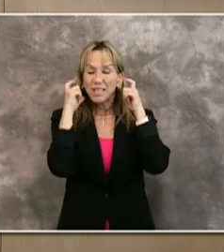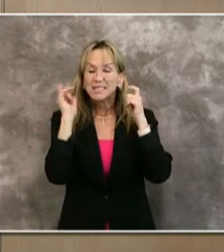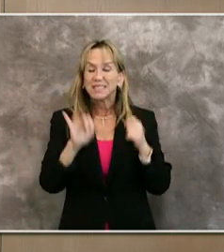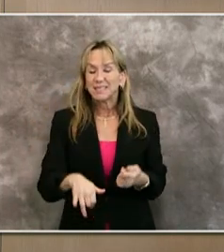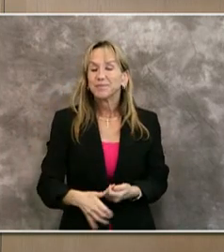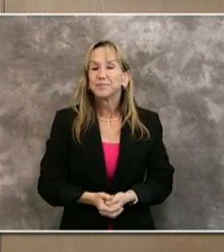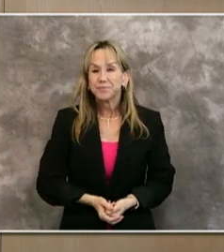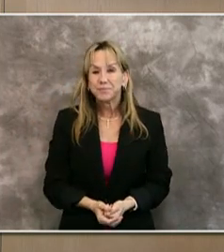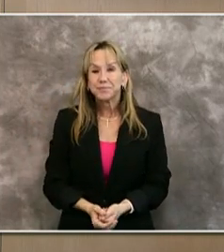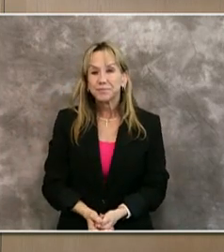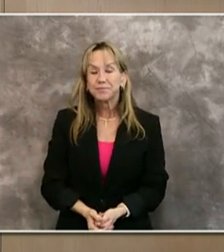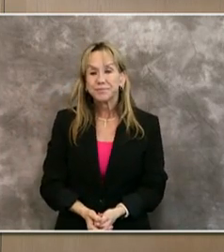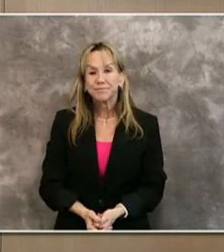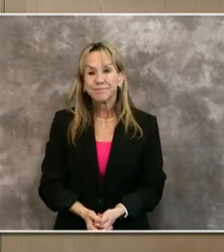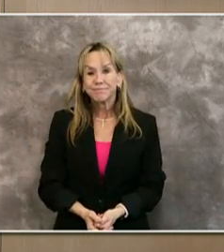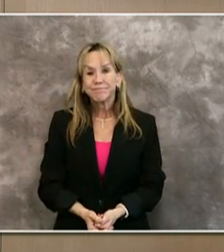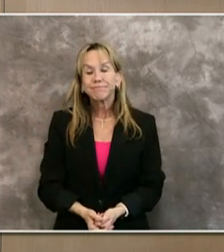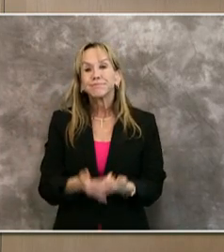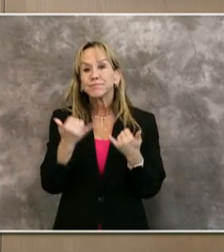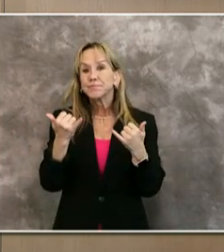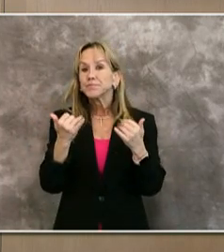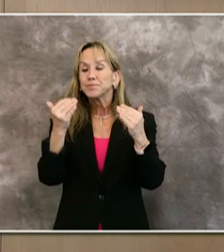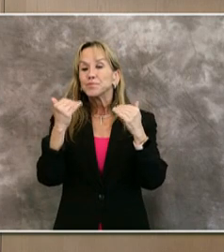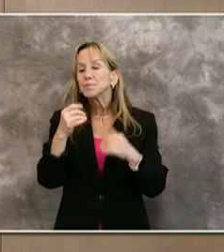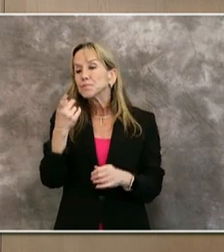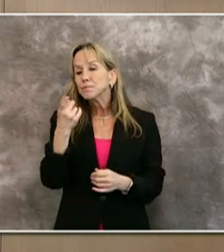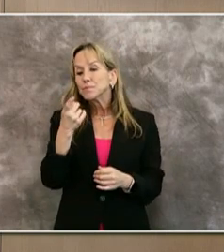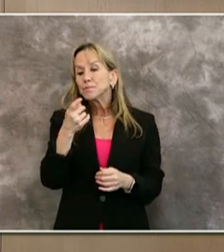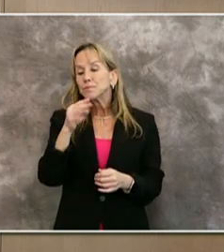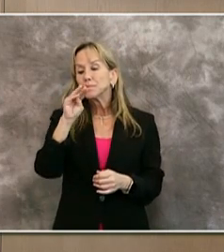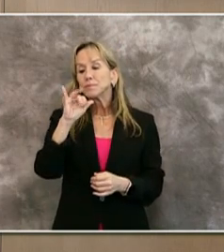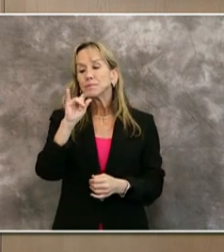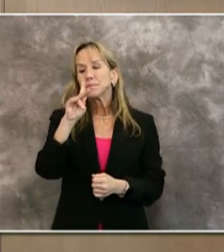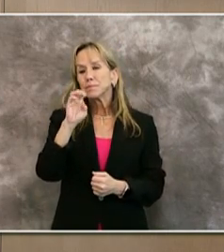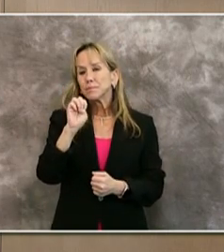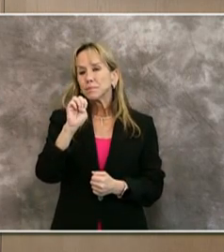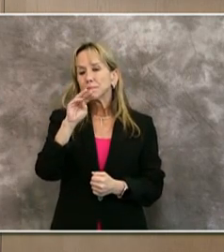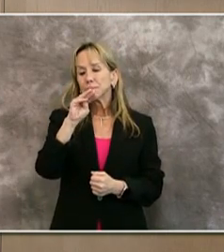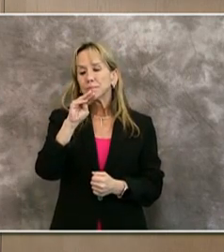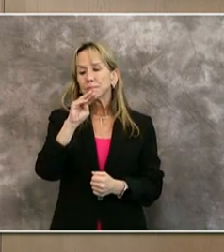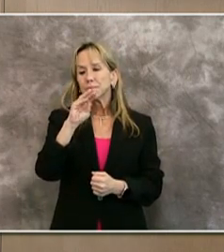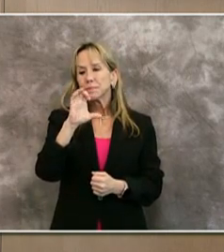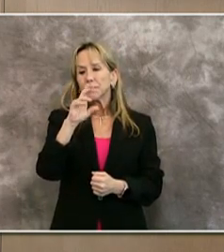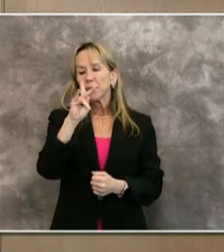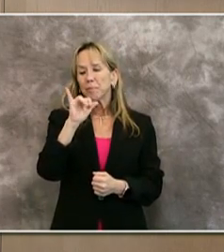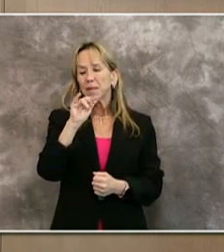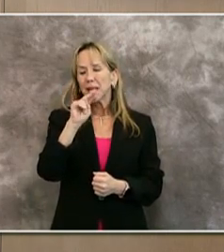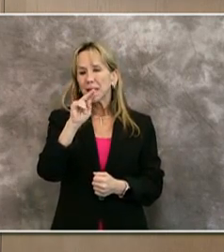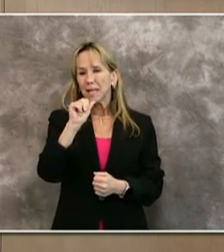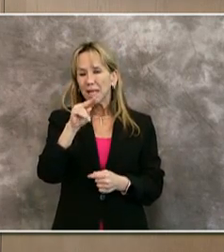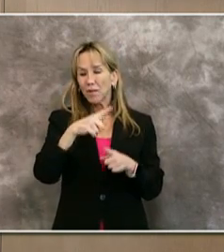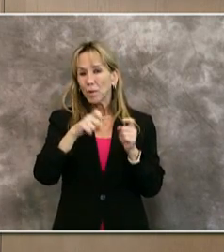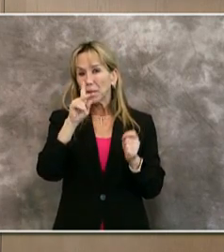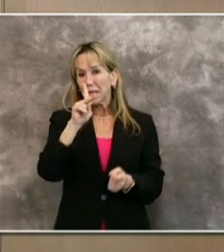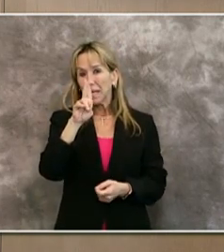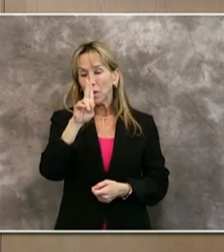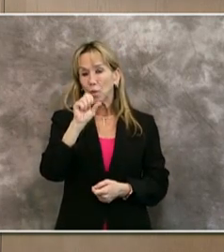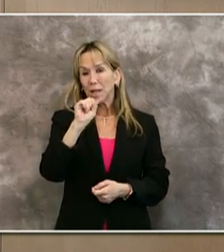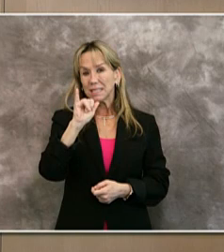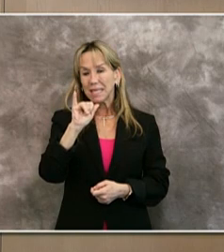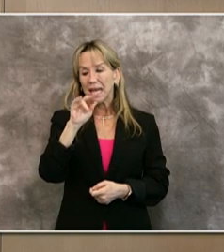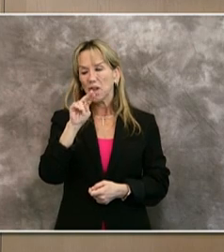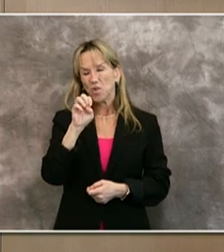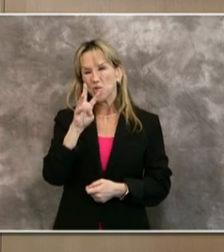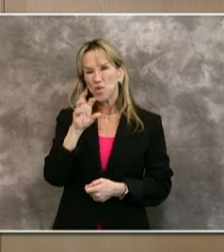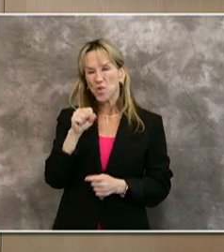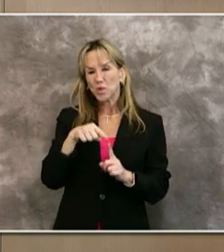covering. Okay, and I have a question, Dr. Wooten, from Mike McKinnon from KUSI News. How many people who have attended